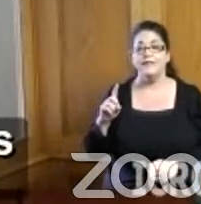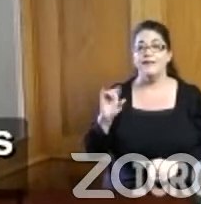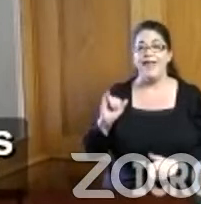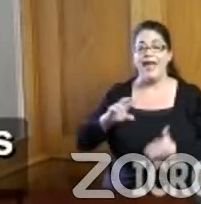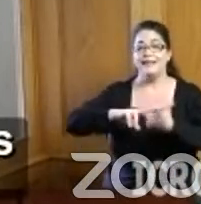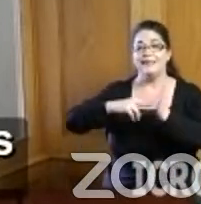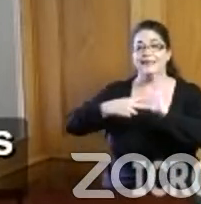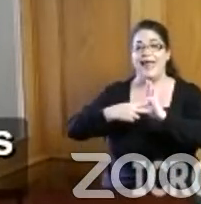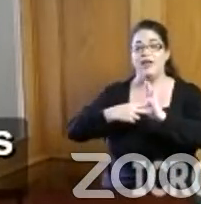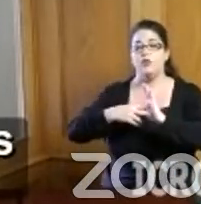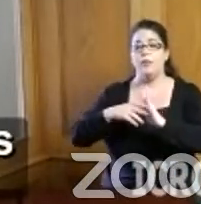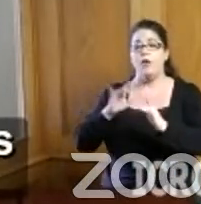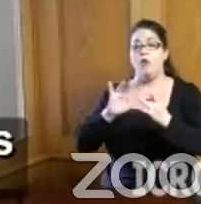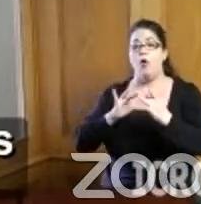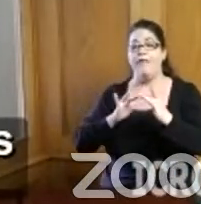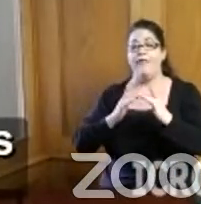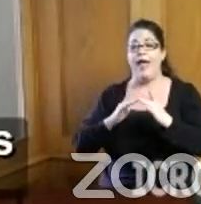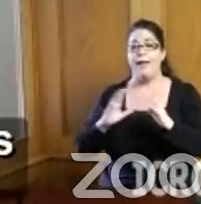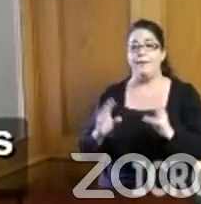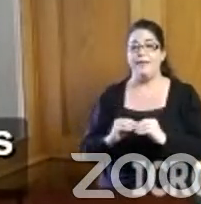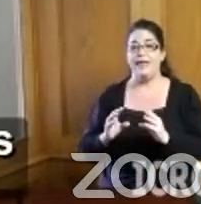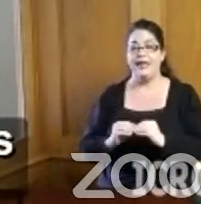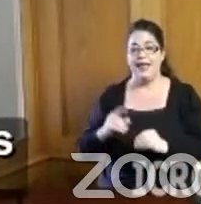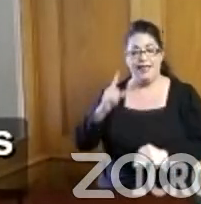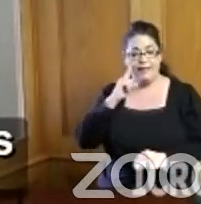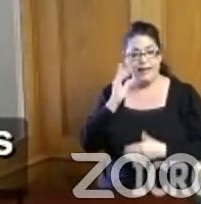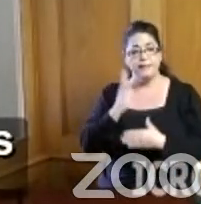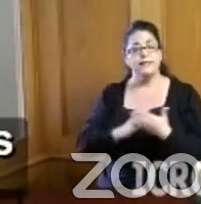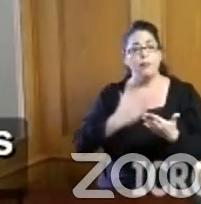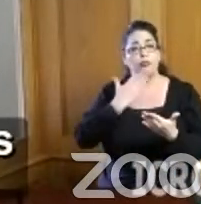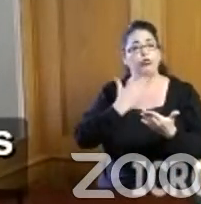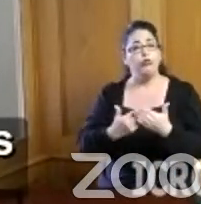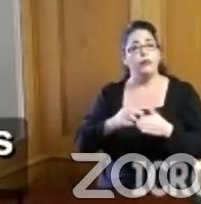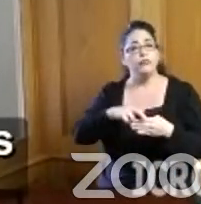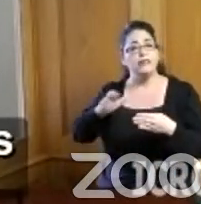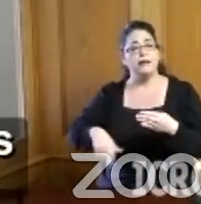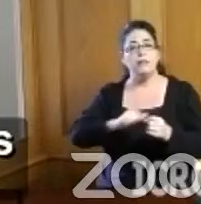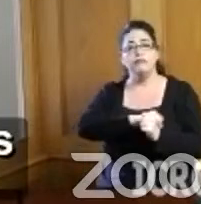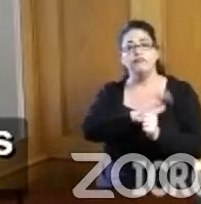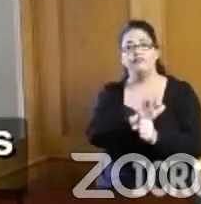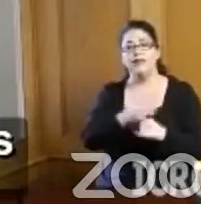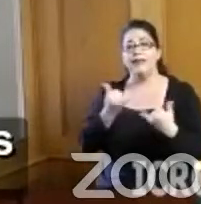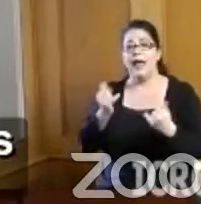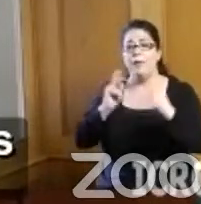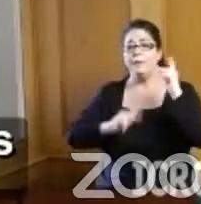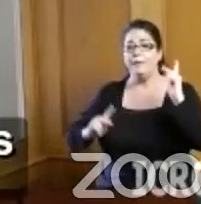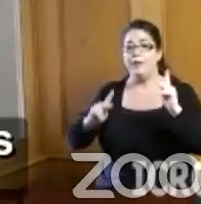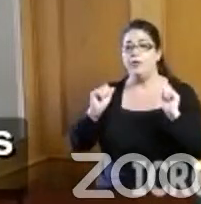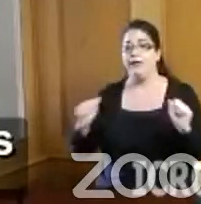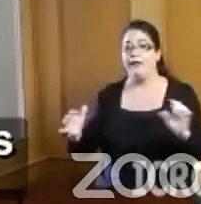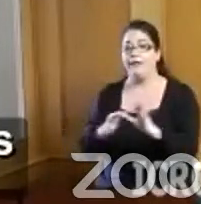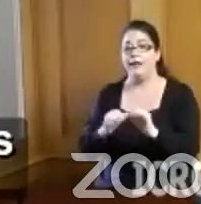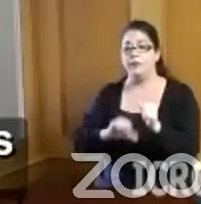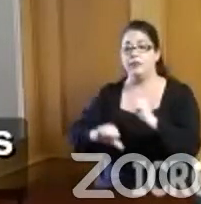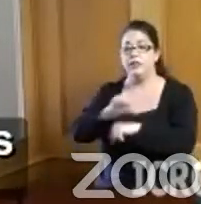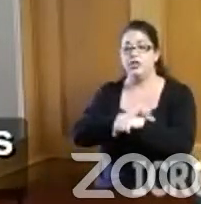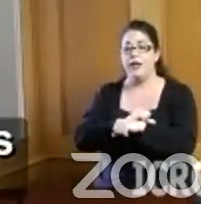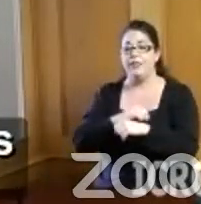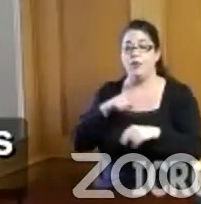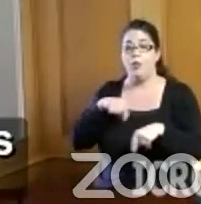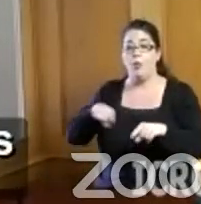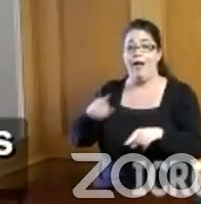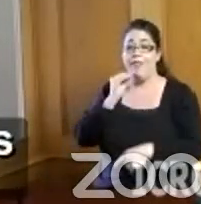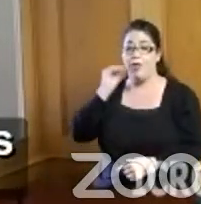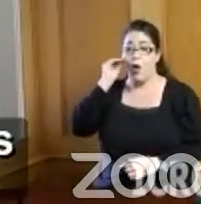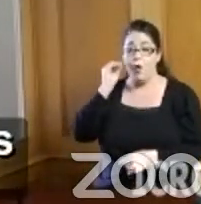intended to be a virtual meeting because, you know, I think there are some good things that came out of the pandemic, such as the ability for people to connect in the homes, in